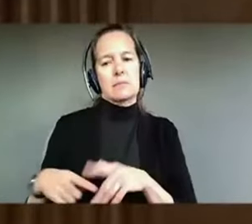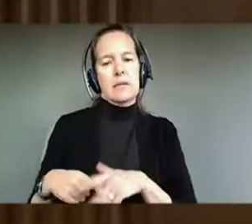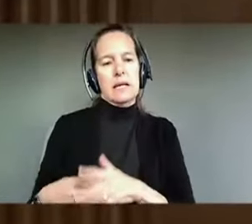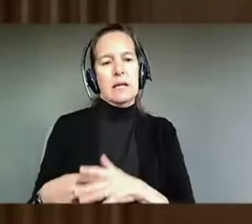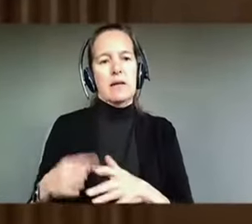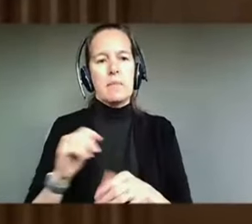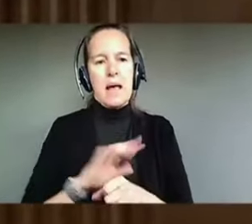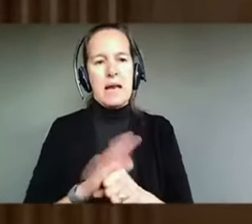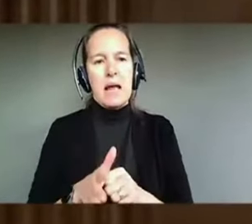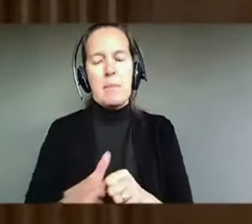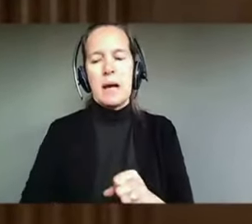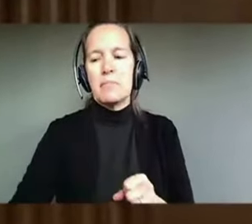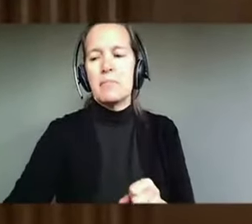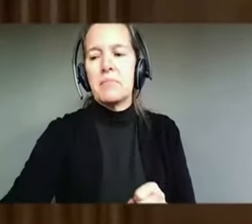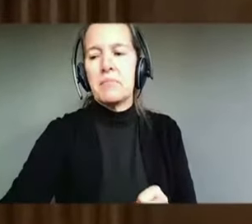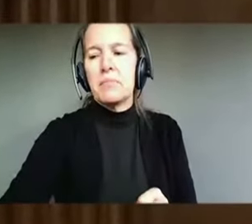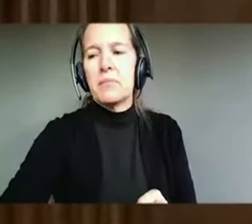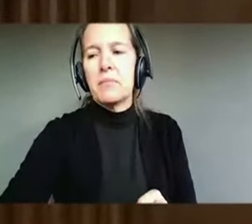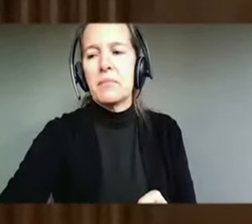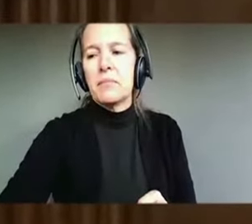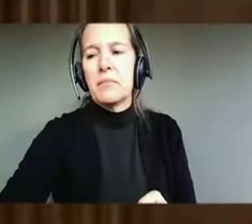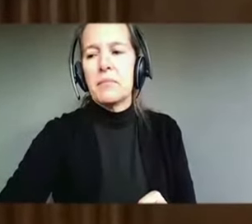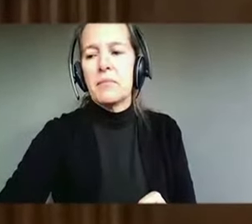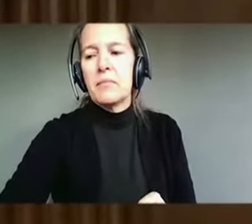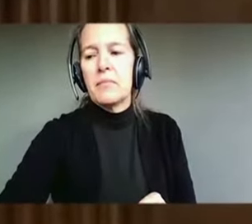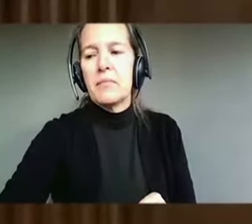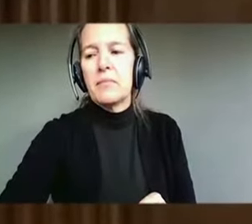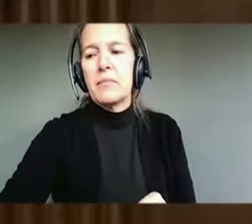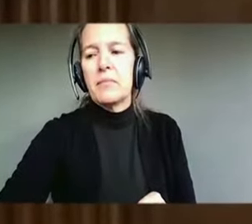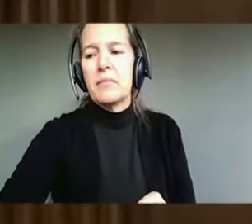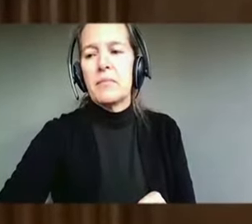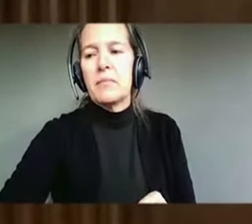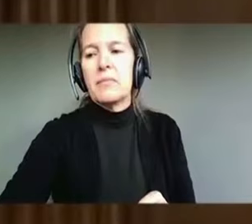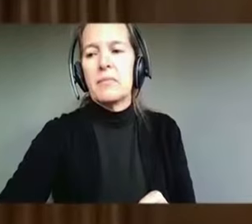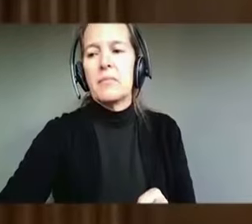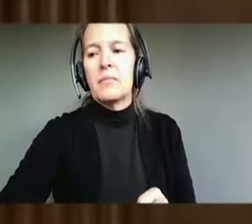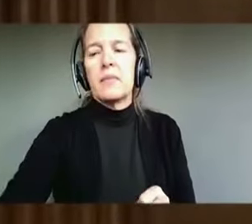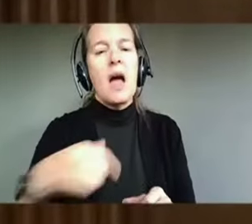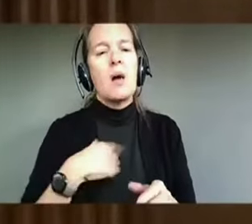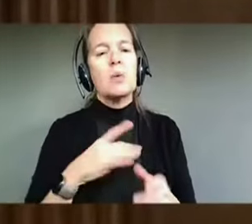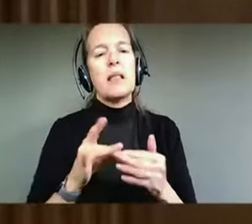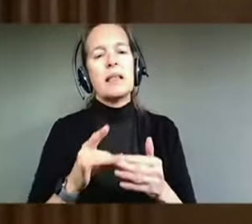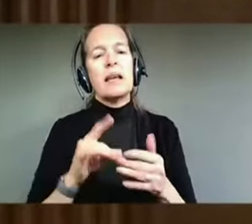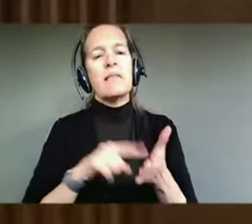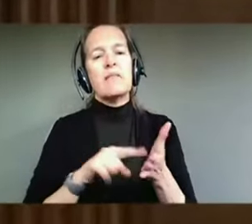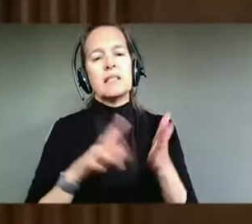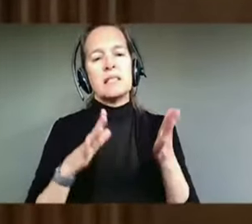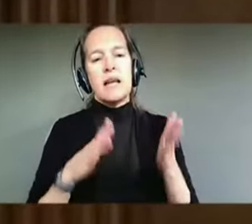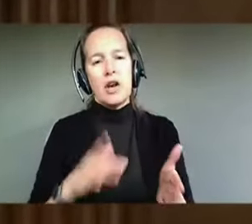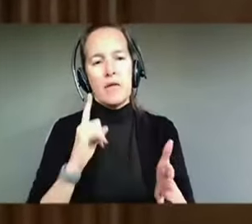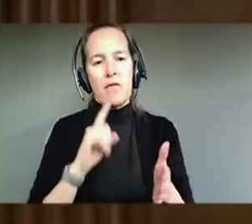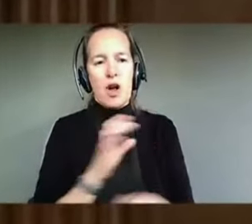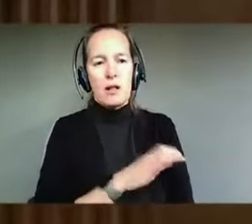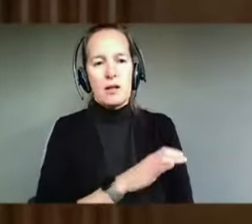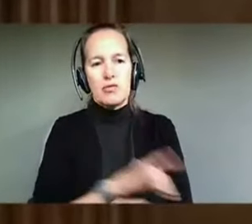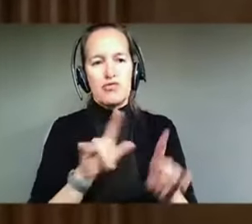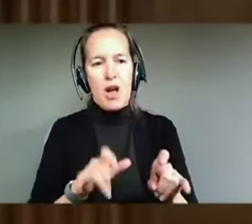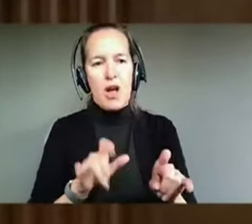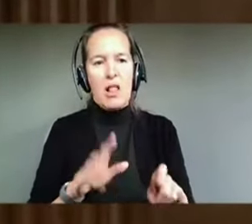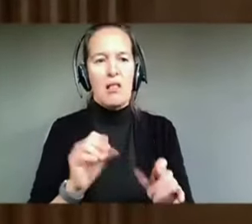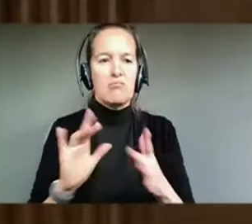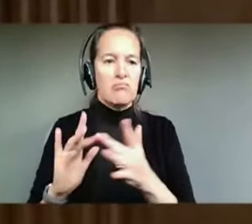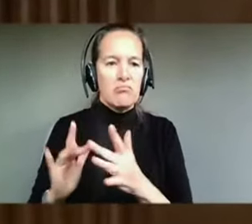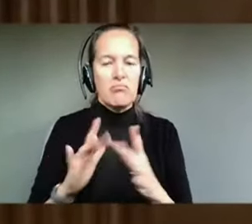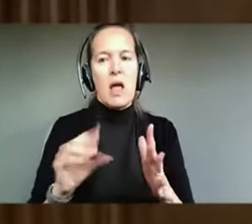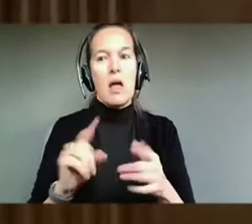lead investigator for many COVID clinical trials, including the NIH-funded platform networks. As the initial phases of the